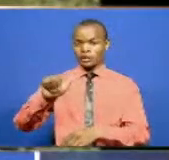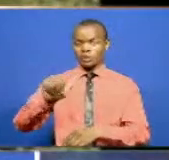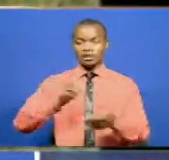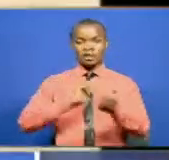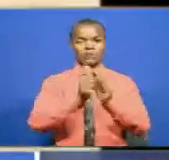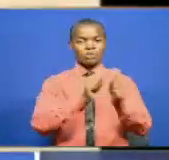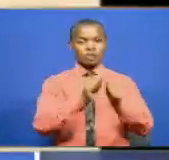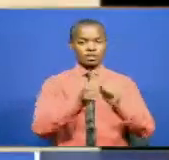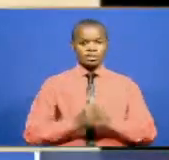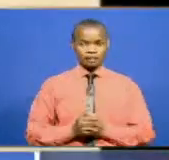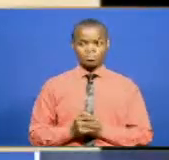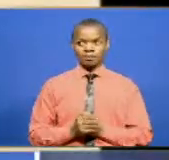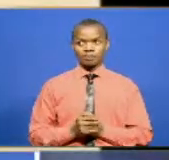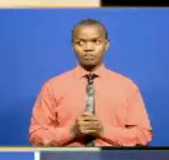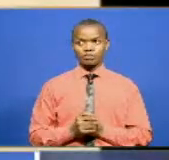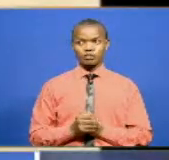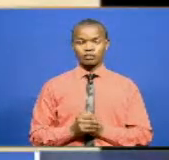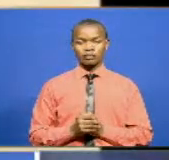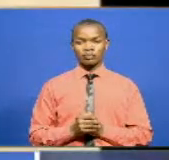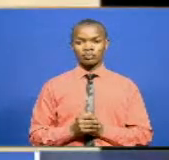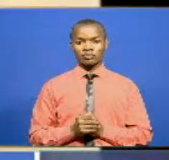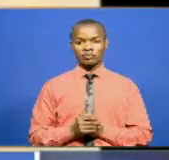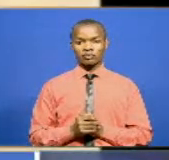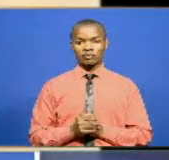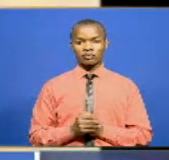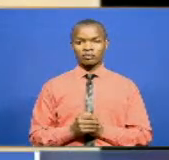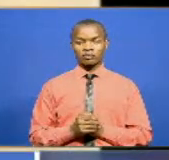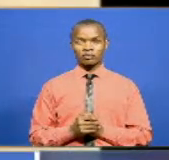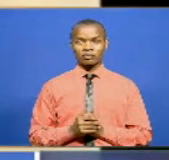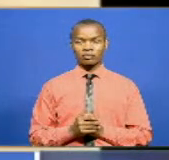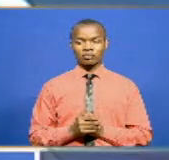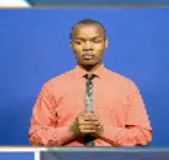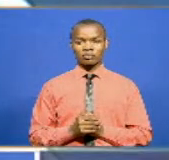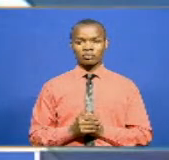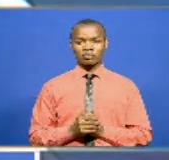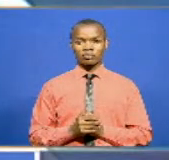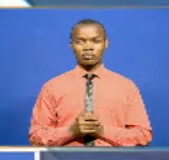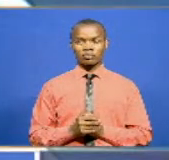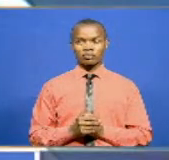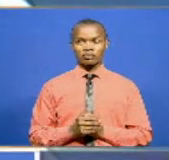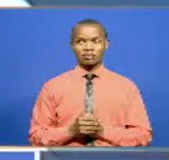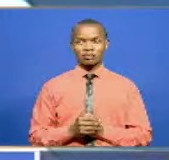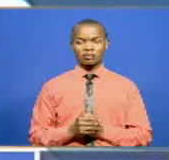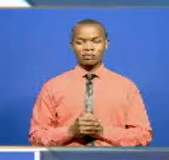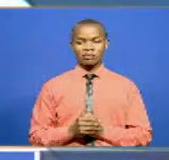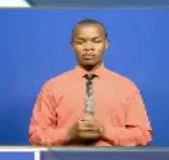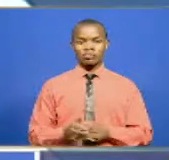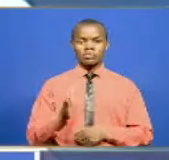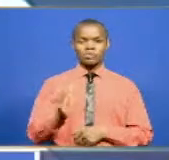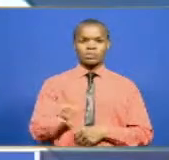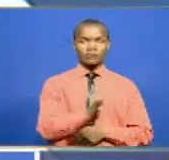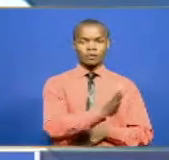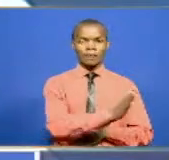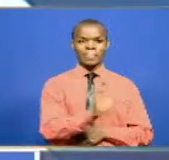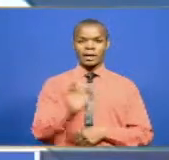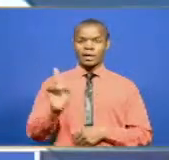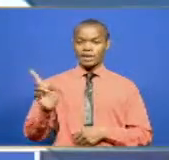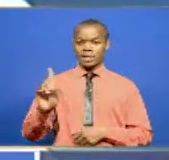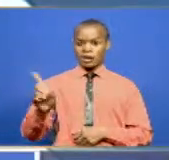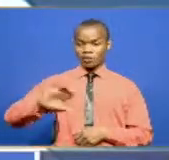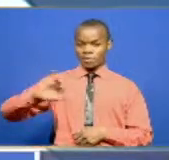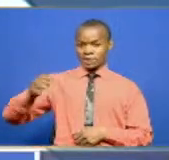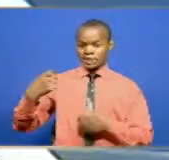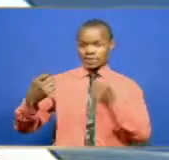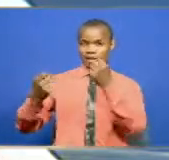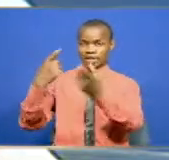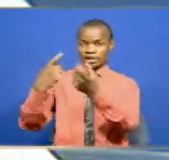Frederick Mwoki for Channel One Sports. Still locally, Nairobi City Stars have moved